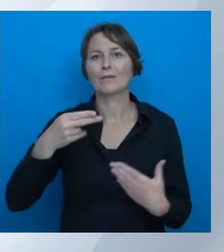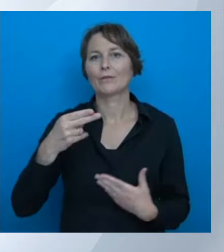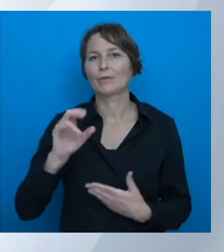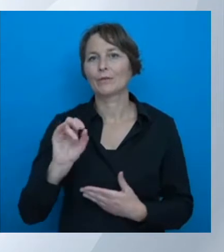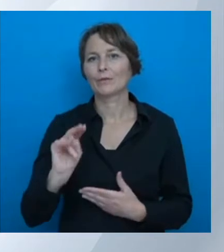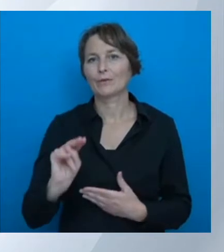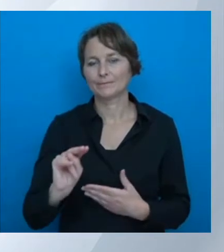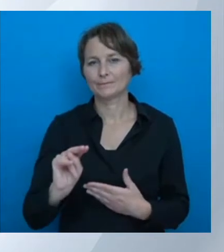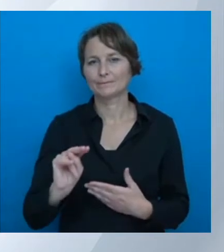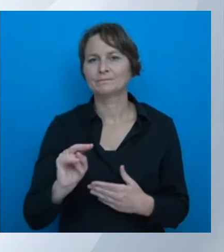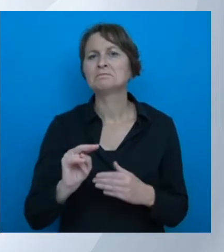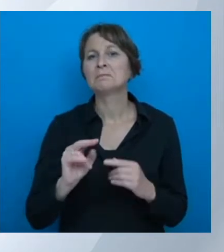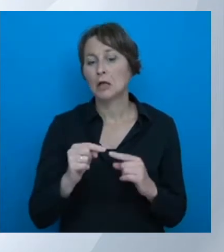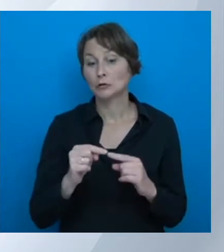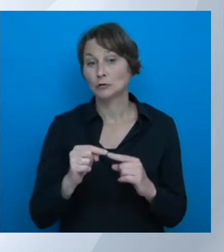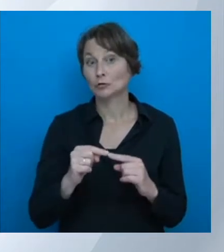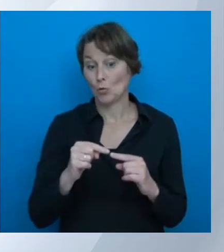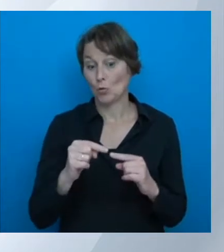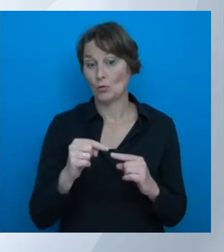and soon it will be up and running.